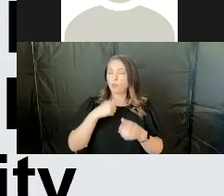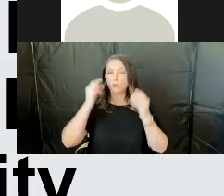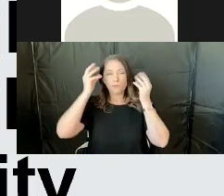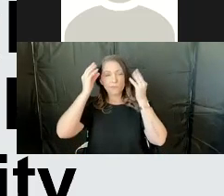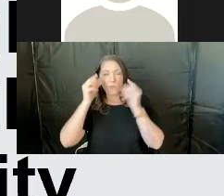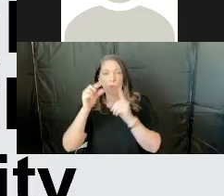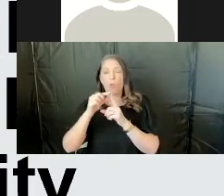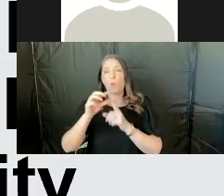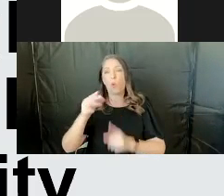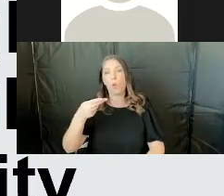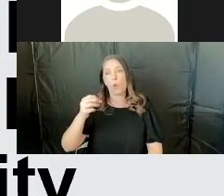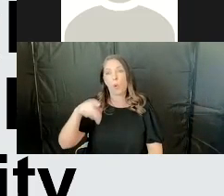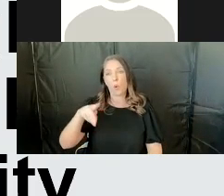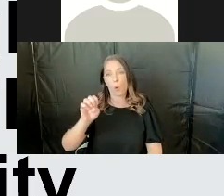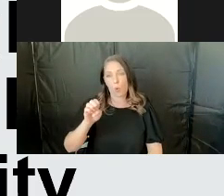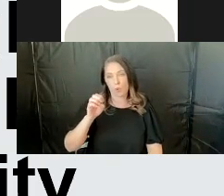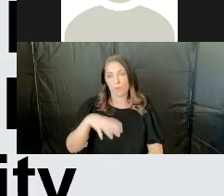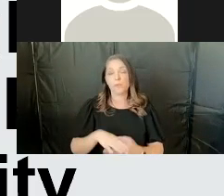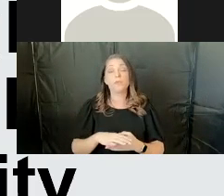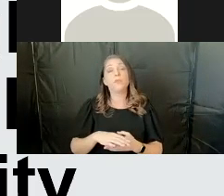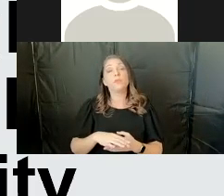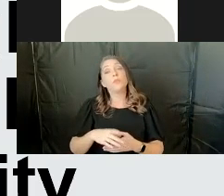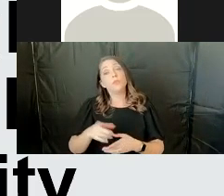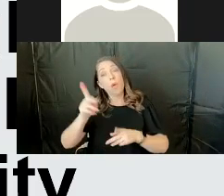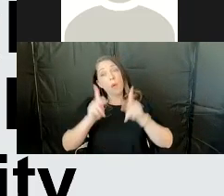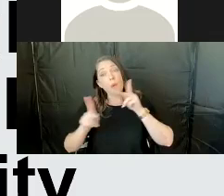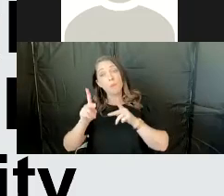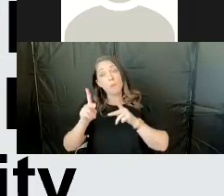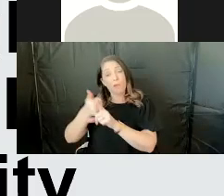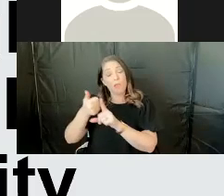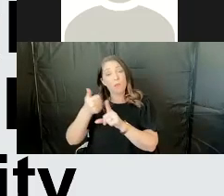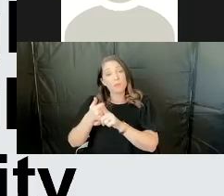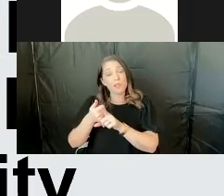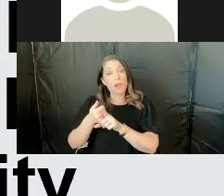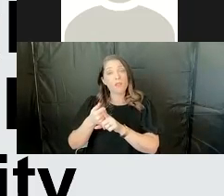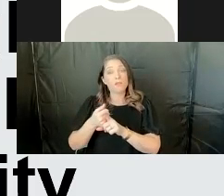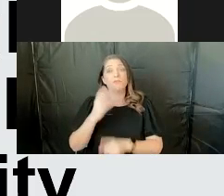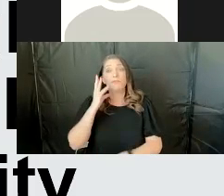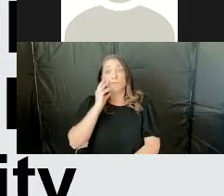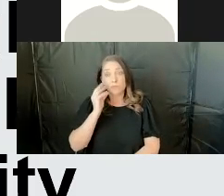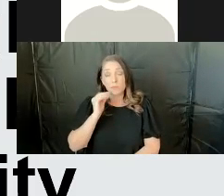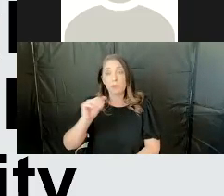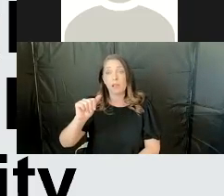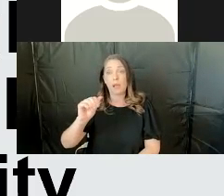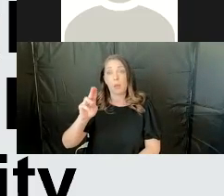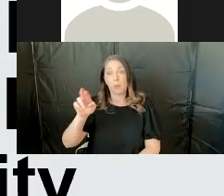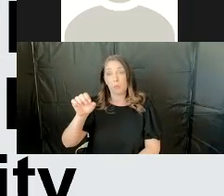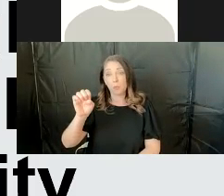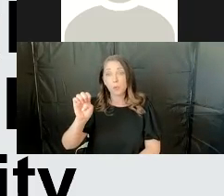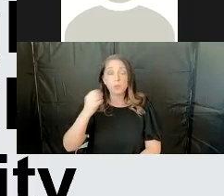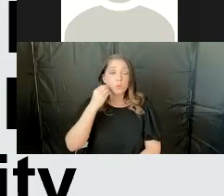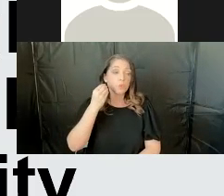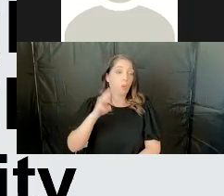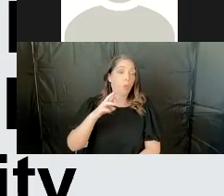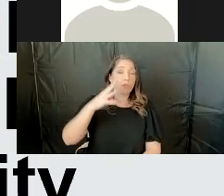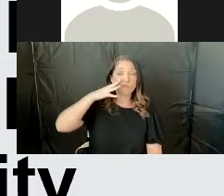For those who have been abused and neglected, this can be a hard topic to hear or talk about. And as I prepare for